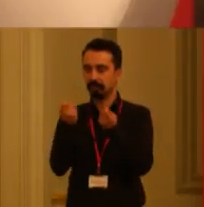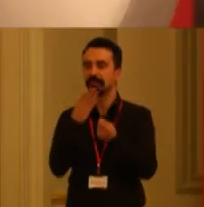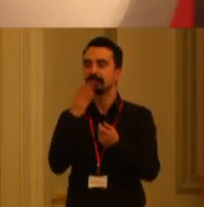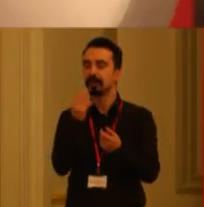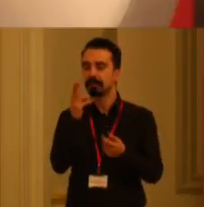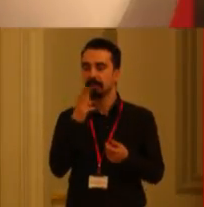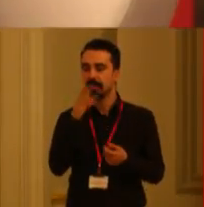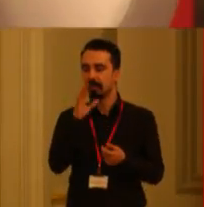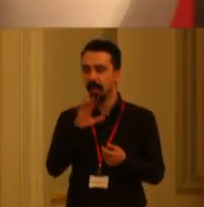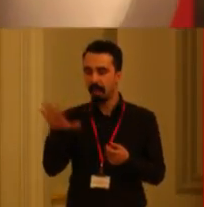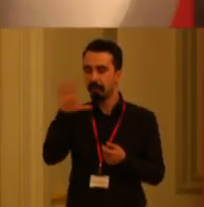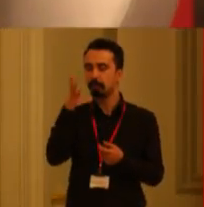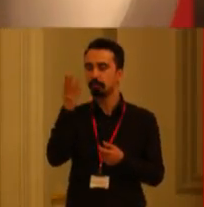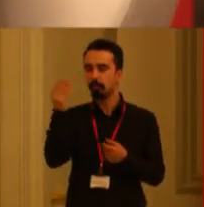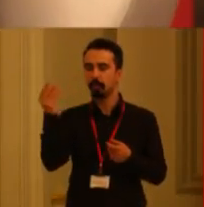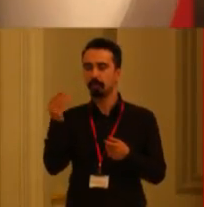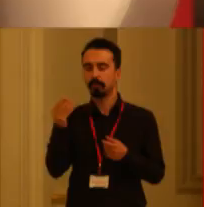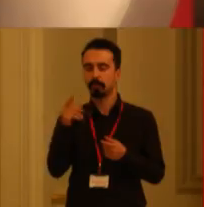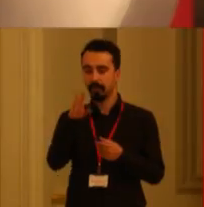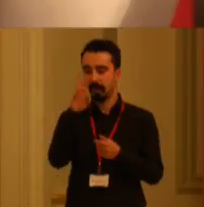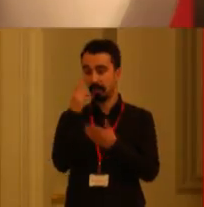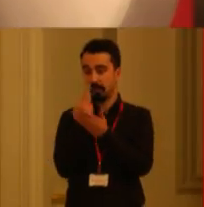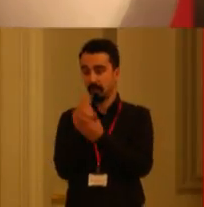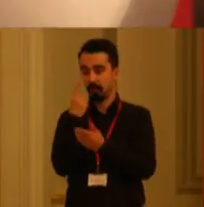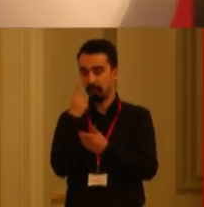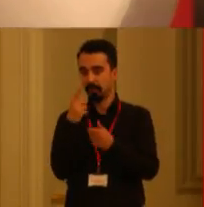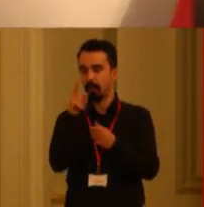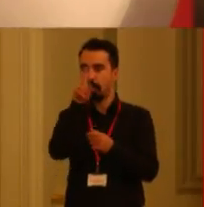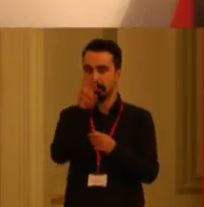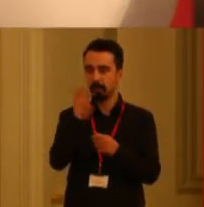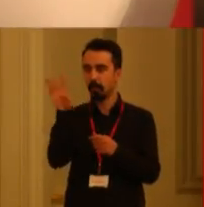can actually make a guess about the profile. I mean,